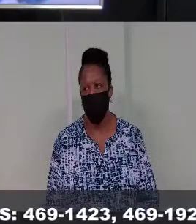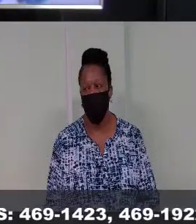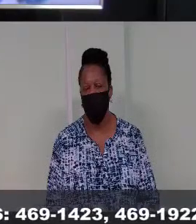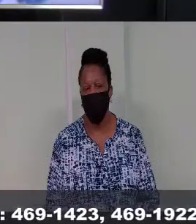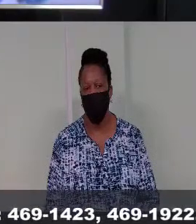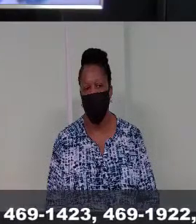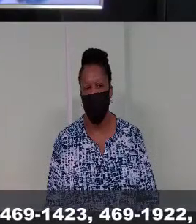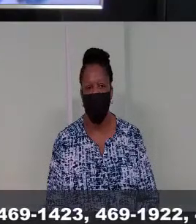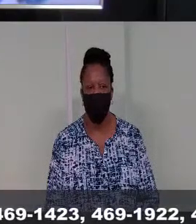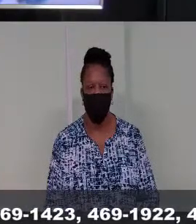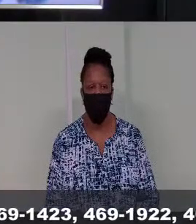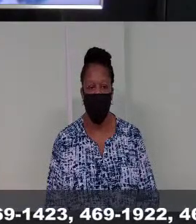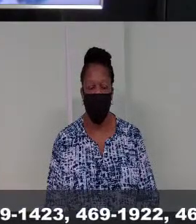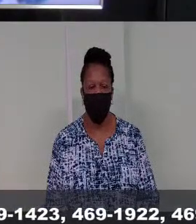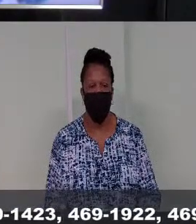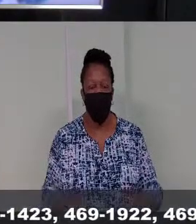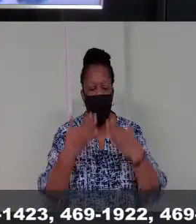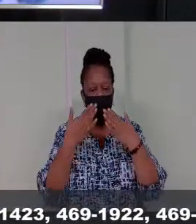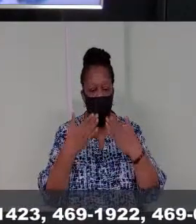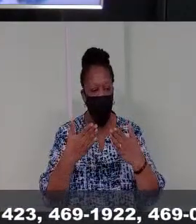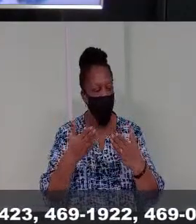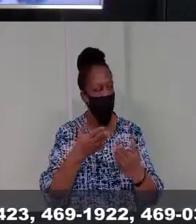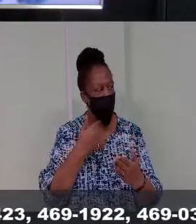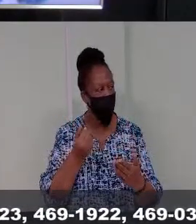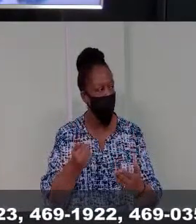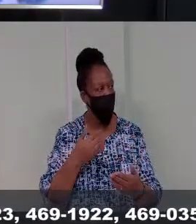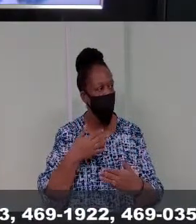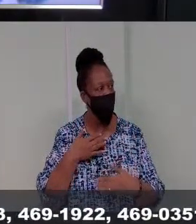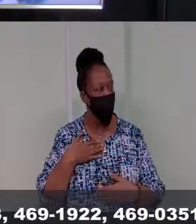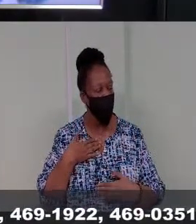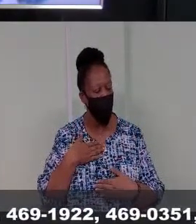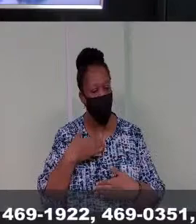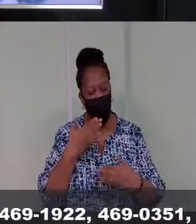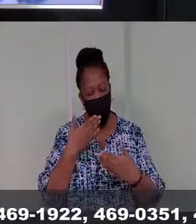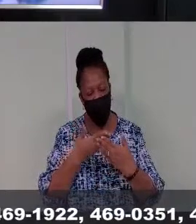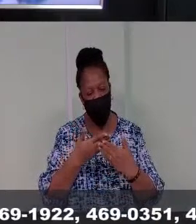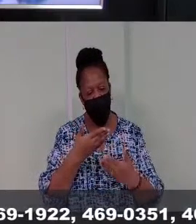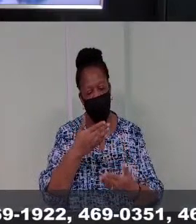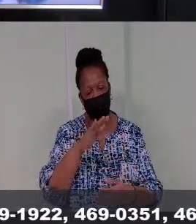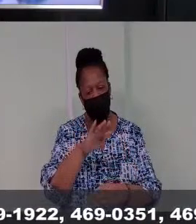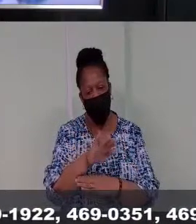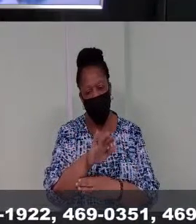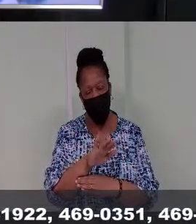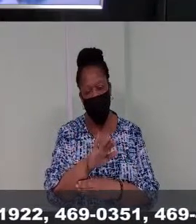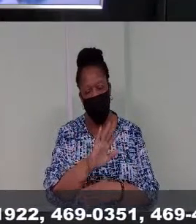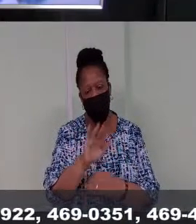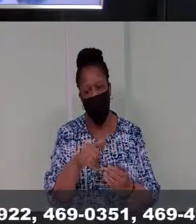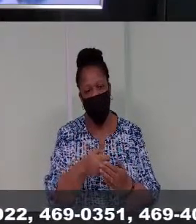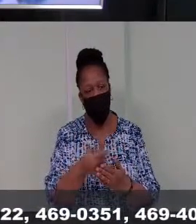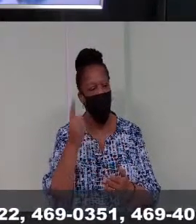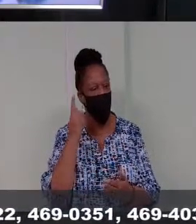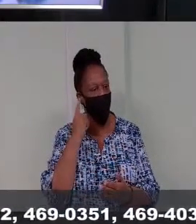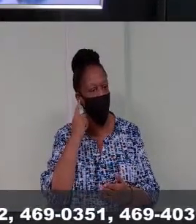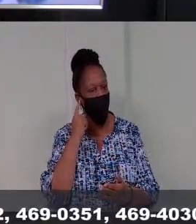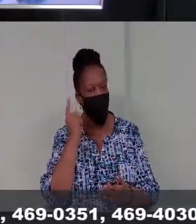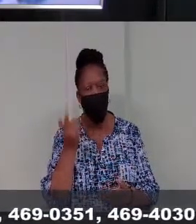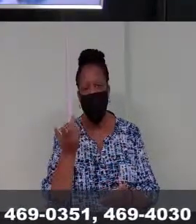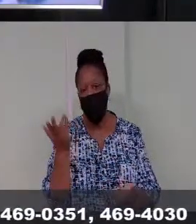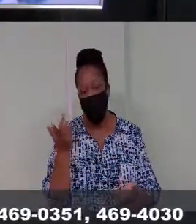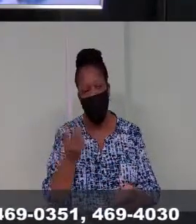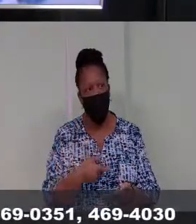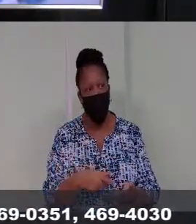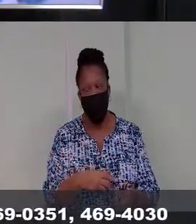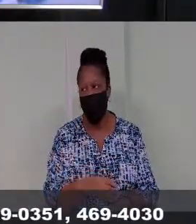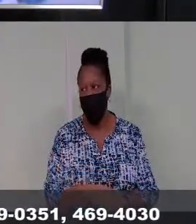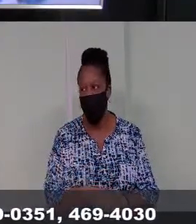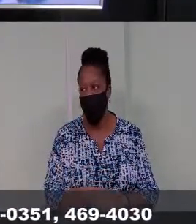Thank you very much, Mr. Williams, and a pleasant good afternoon to all listening to this broadcast by whatever means. The state